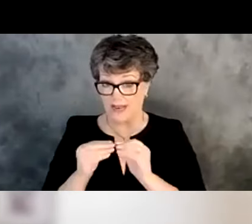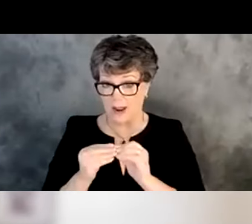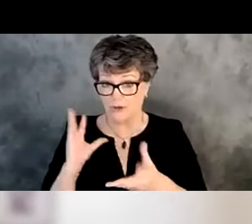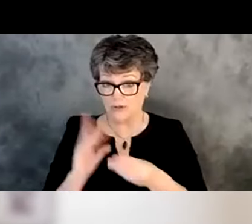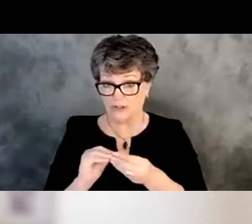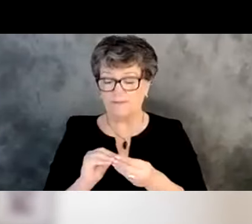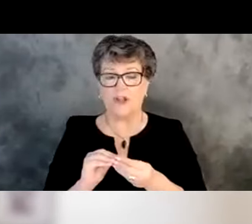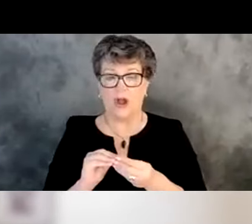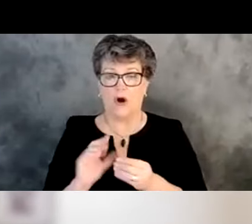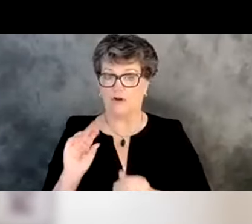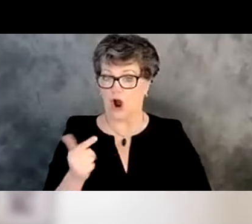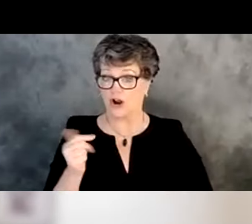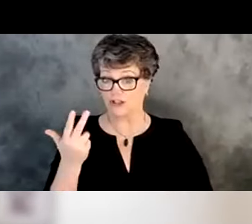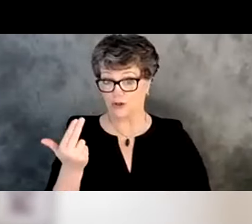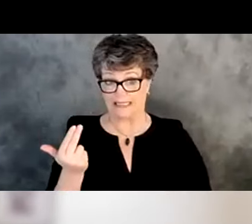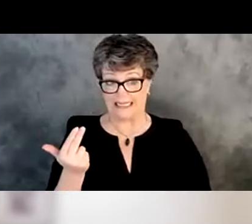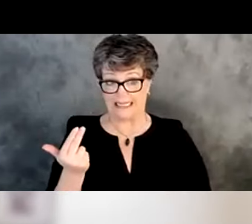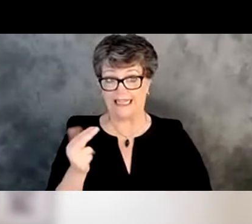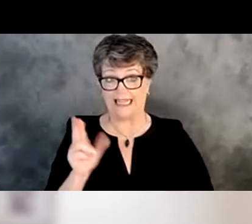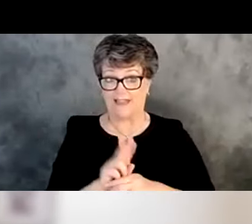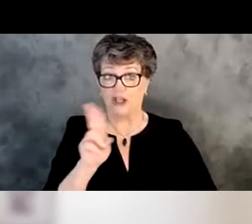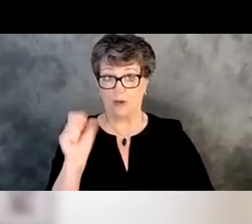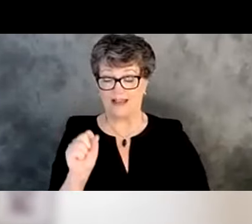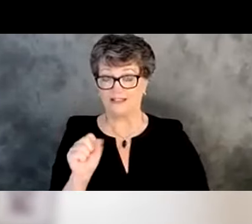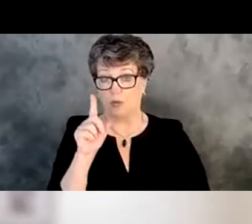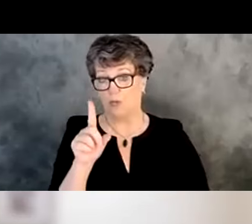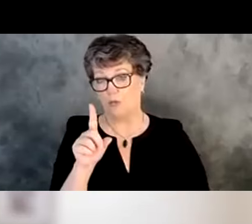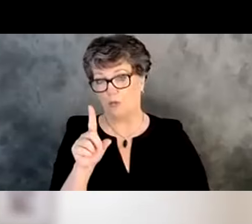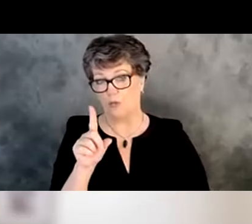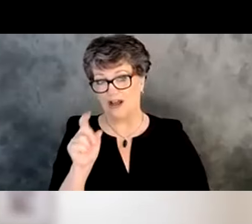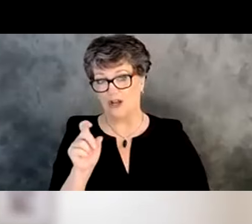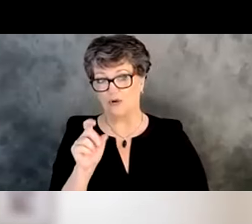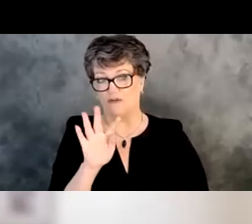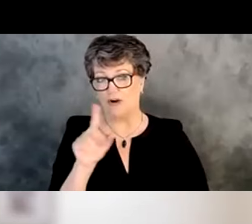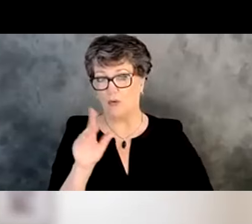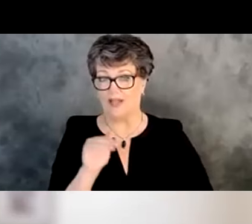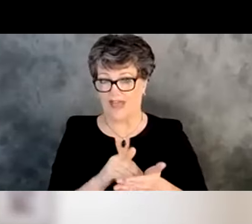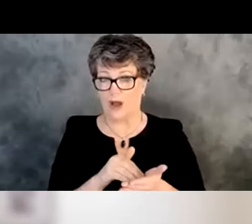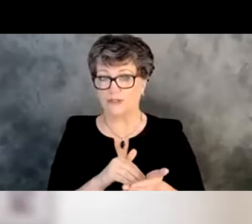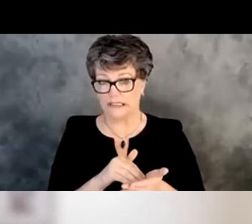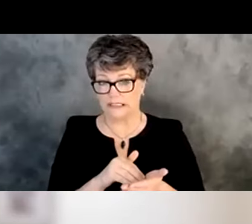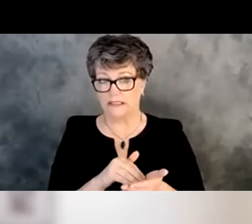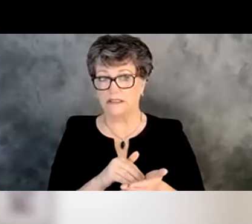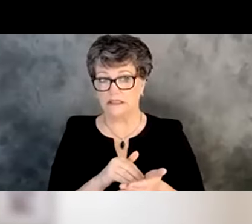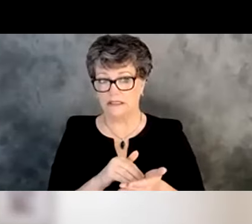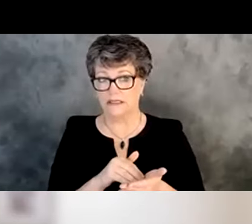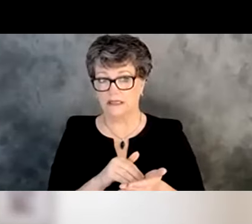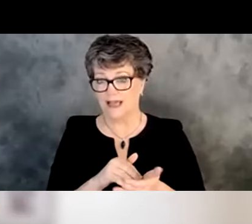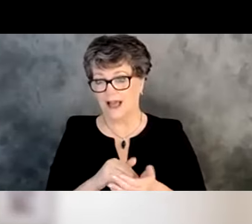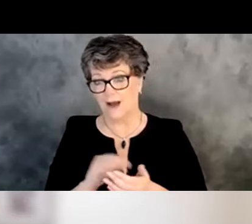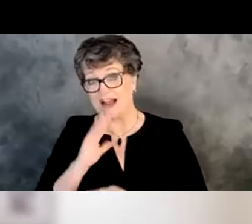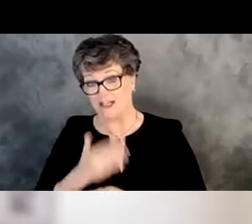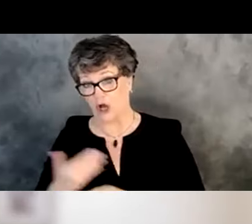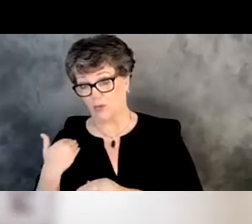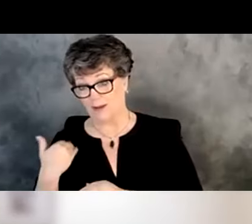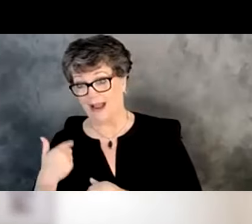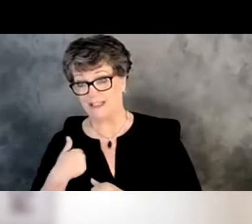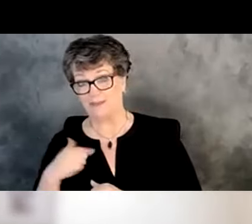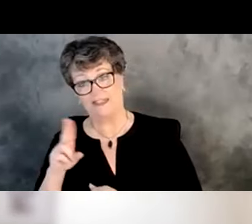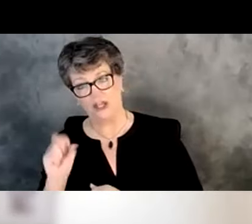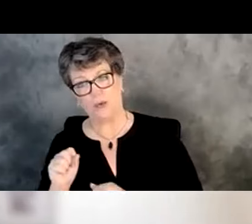August 13th in the United States, there were about 141,000. My daughter reminds me that it's the United States